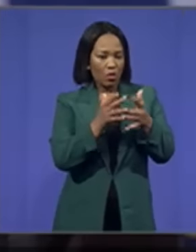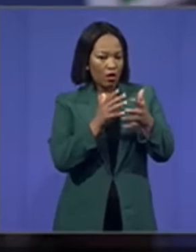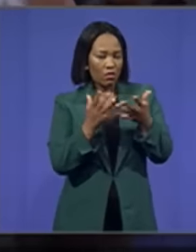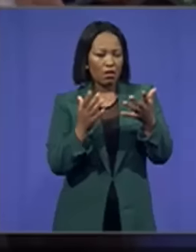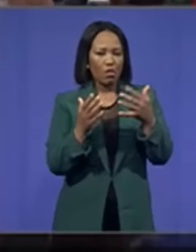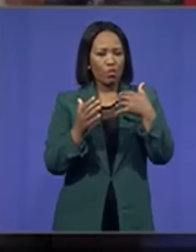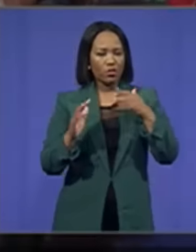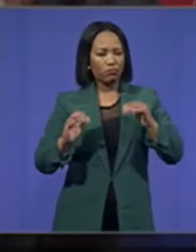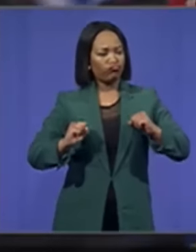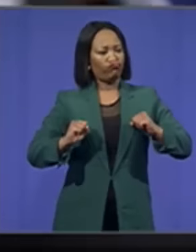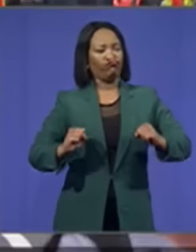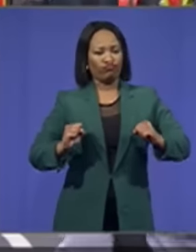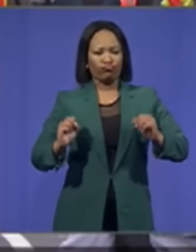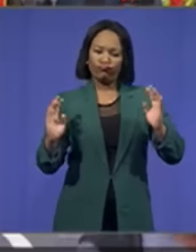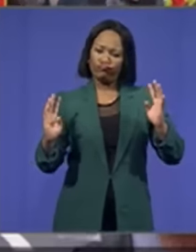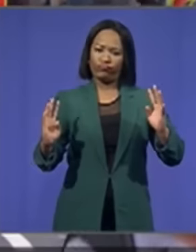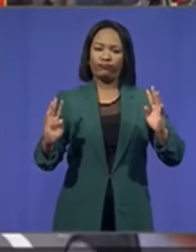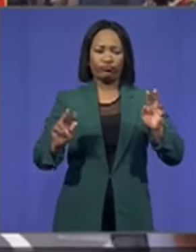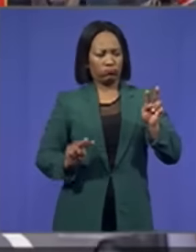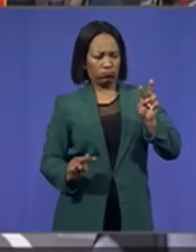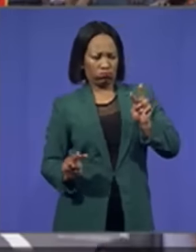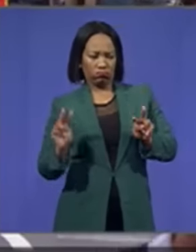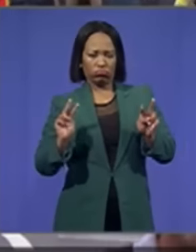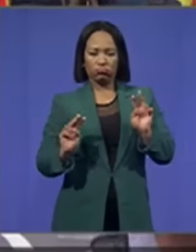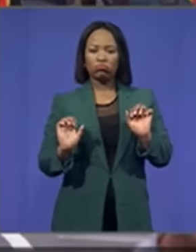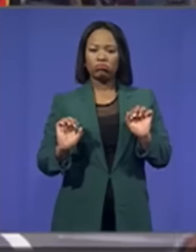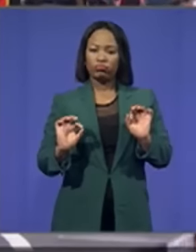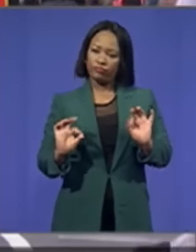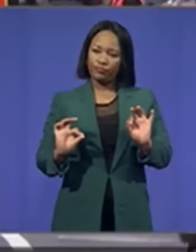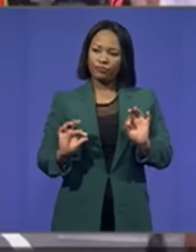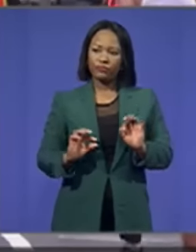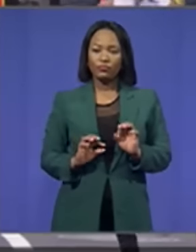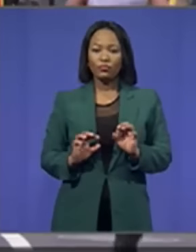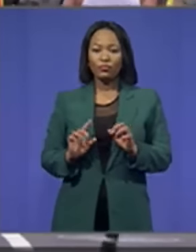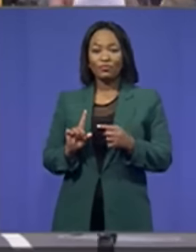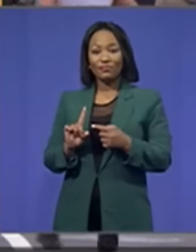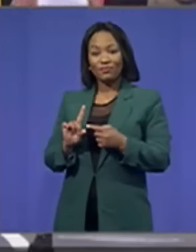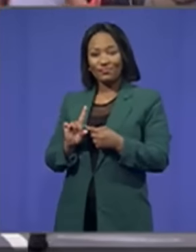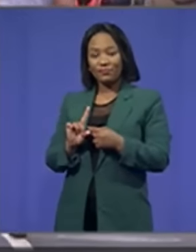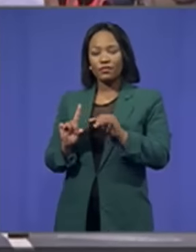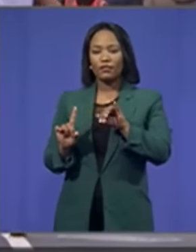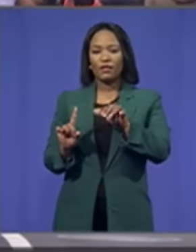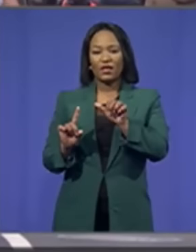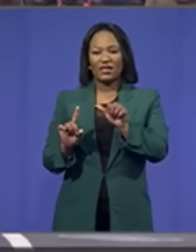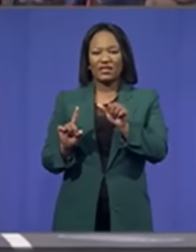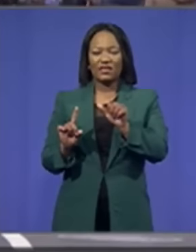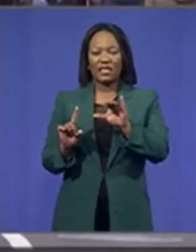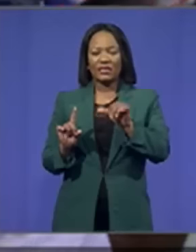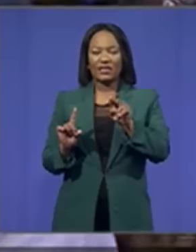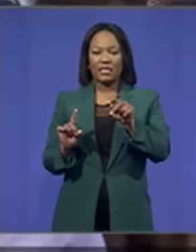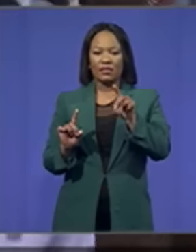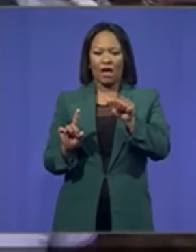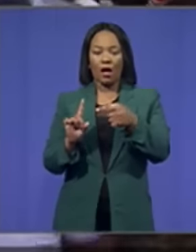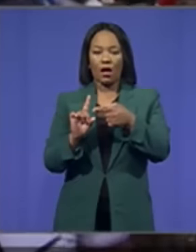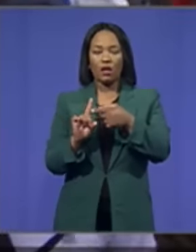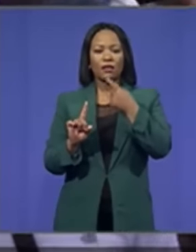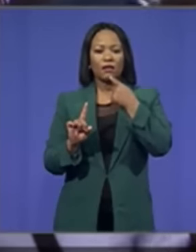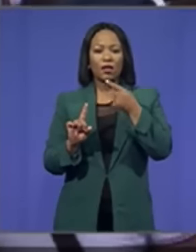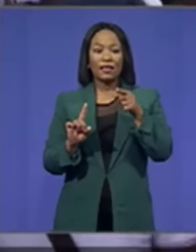we put our foot on the ground and follow the route which we agreed. Nechunda o tsotse pele ka hore sepolesa se tla bea maemo leihlo ho fihlela